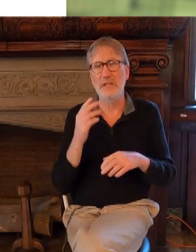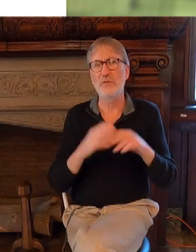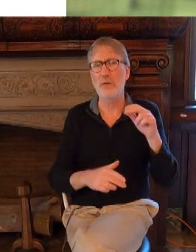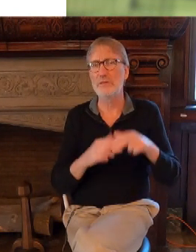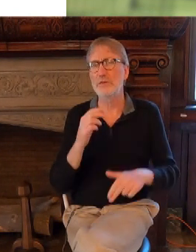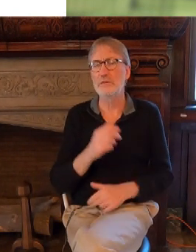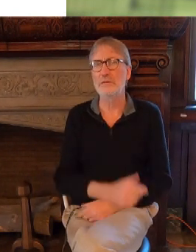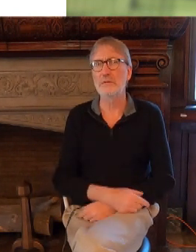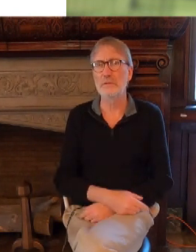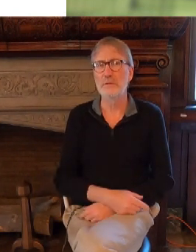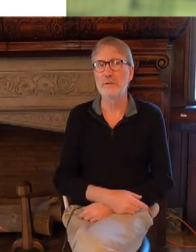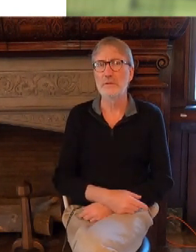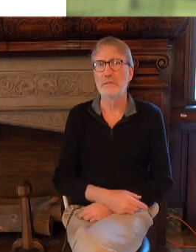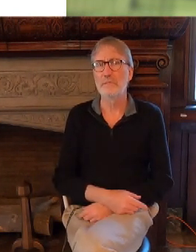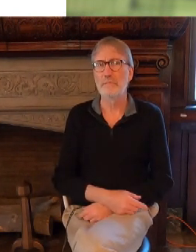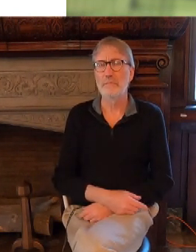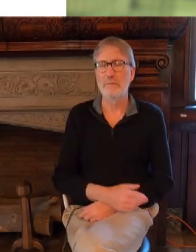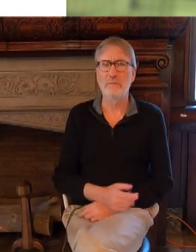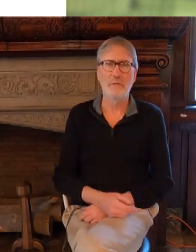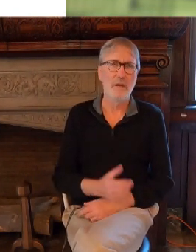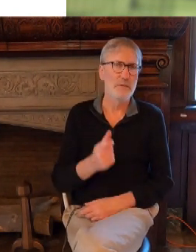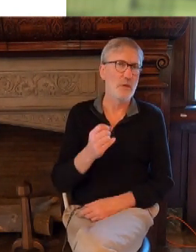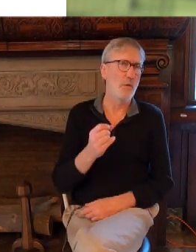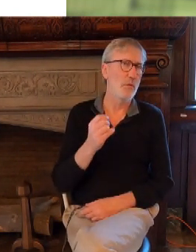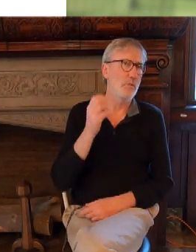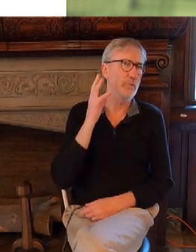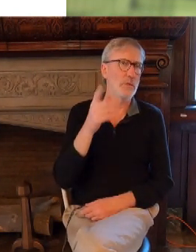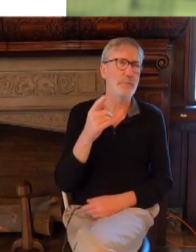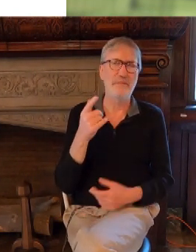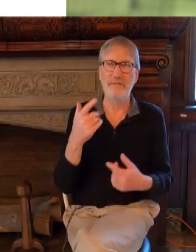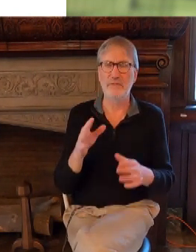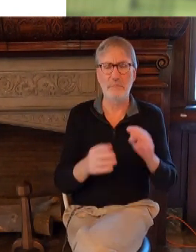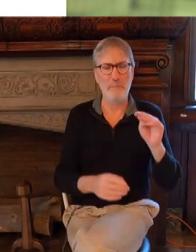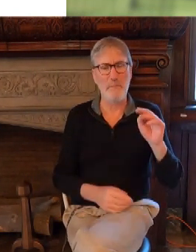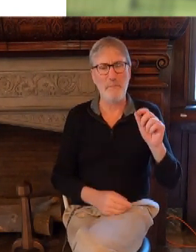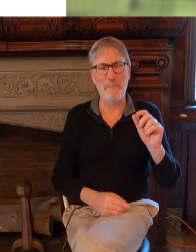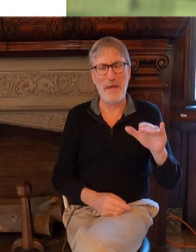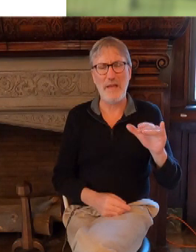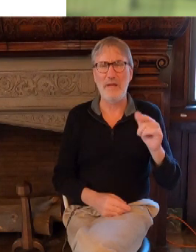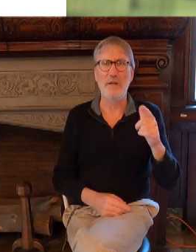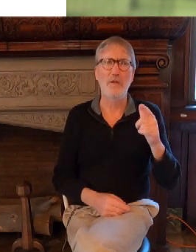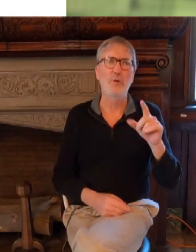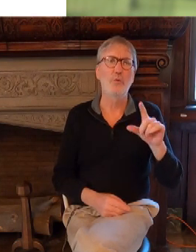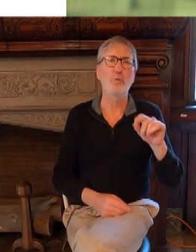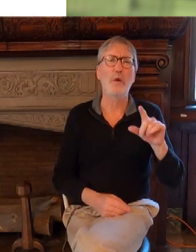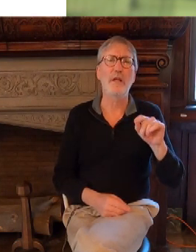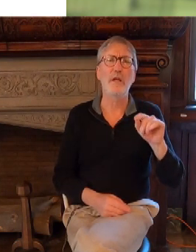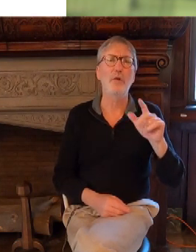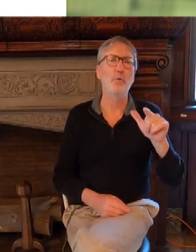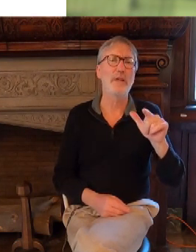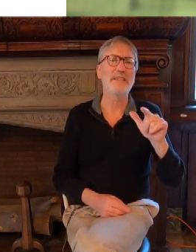work. So that would put us at a completion date somewhere May of 2026.